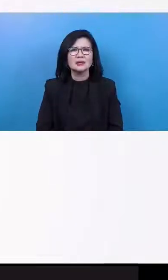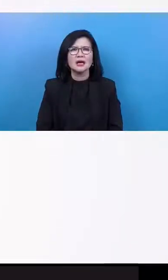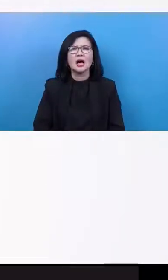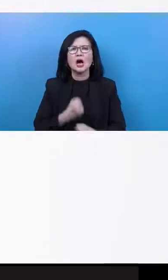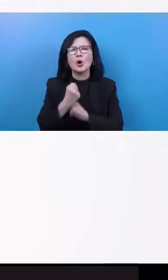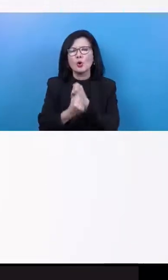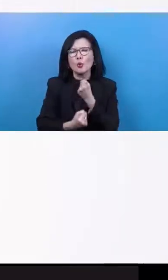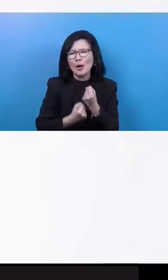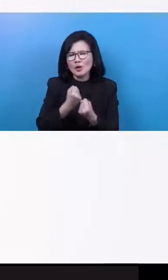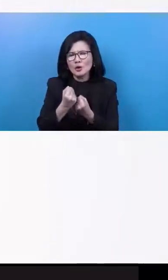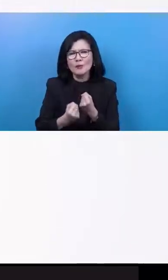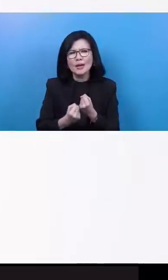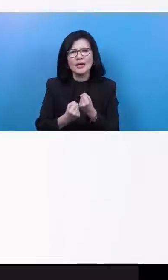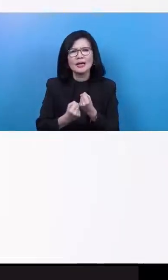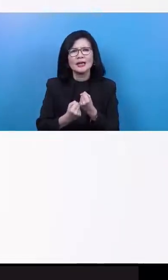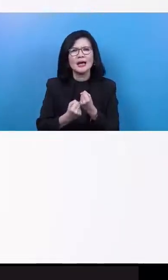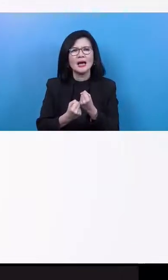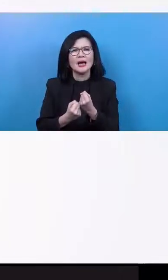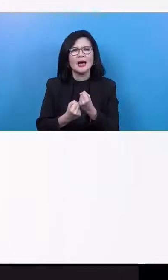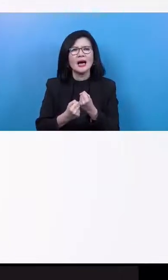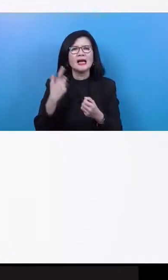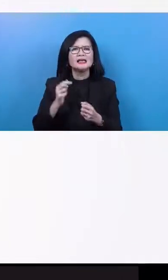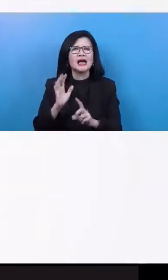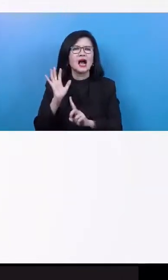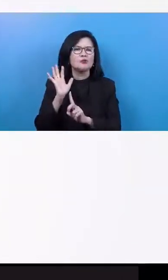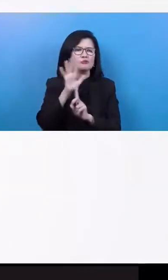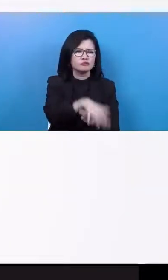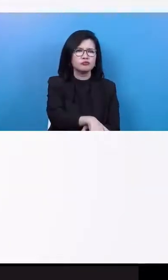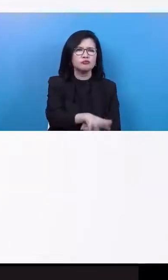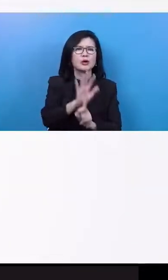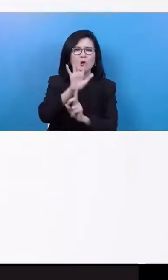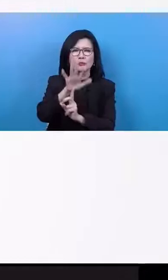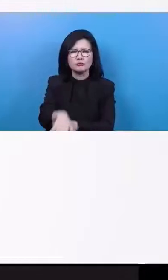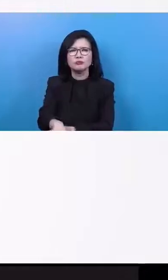Africa, in the sense that some of the